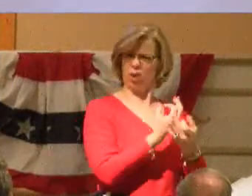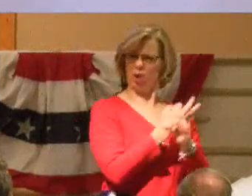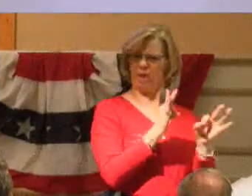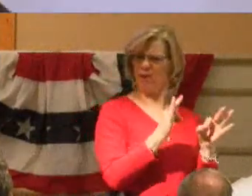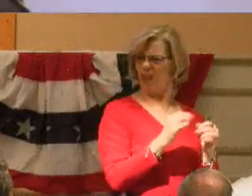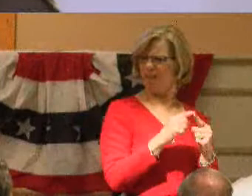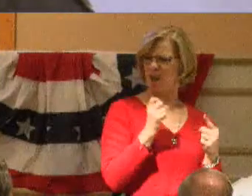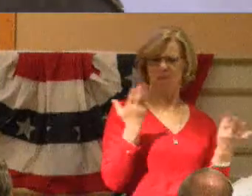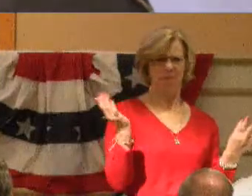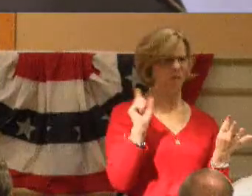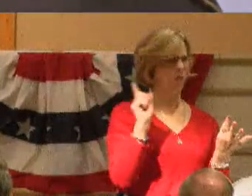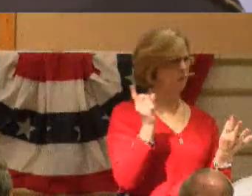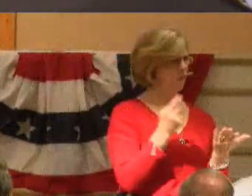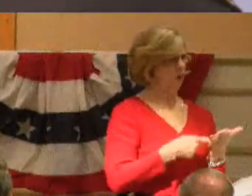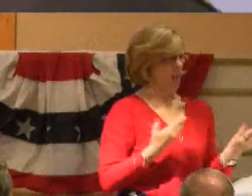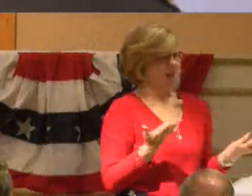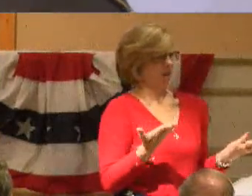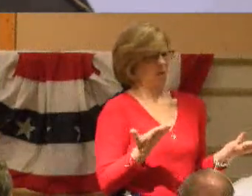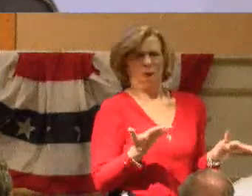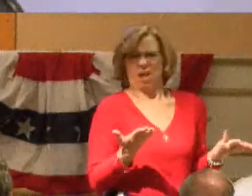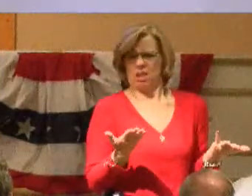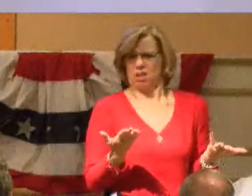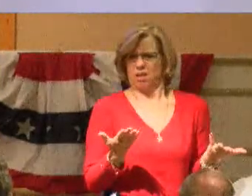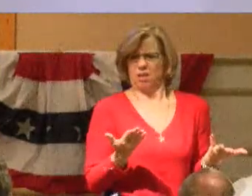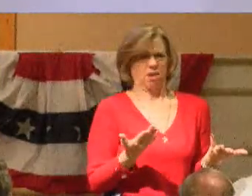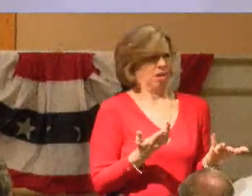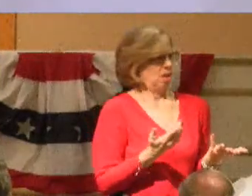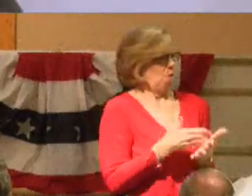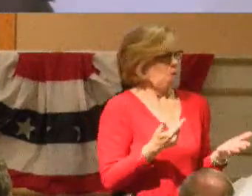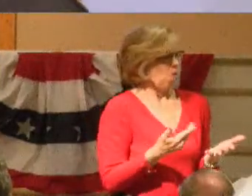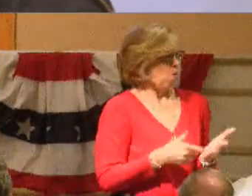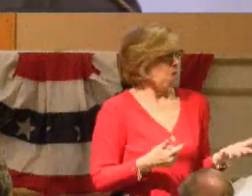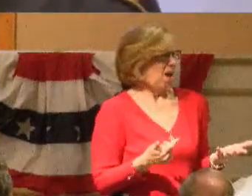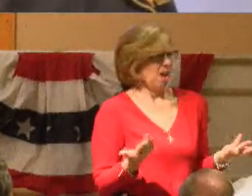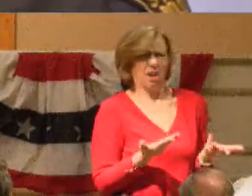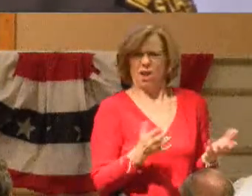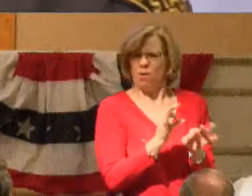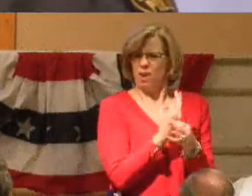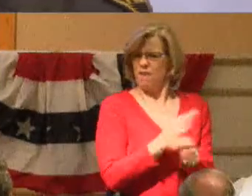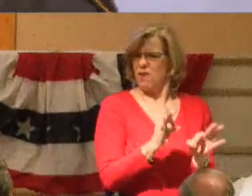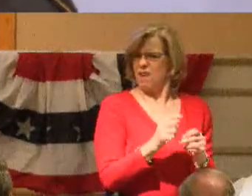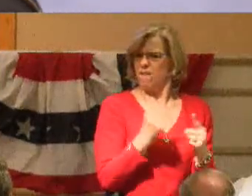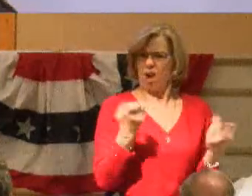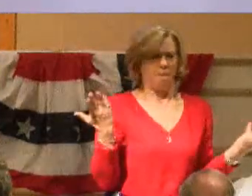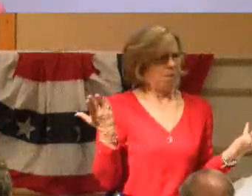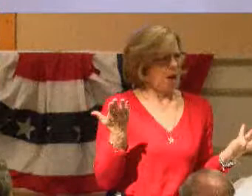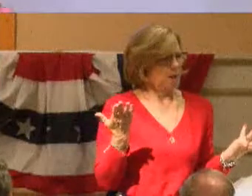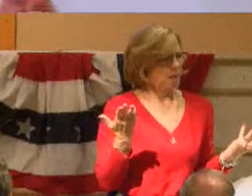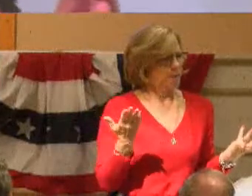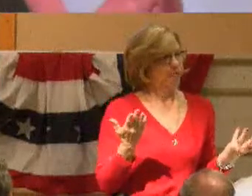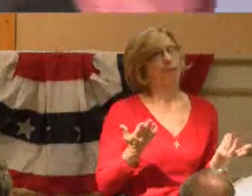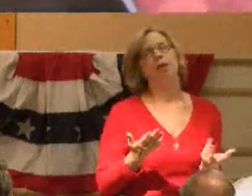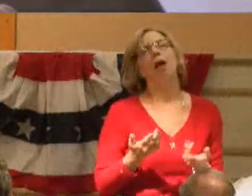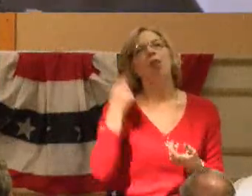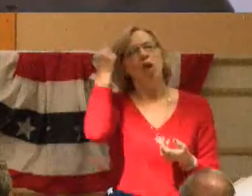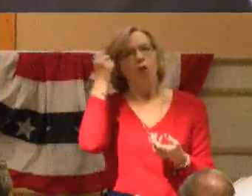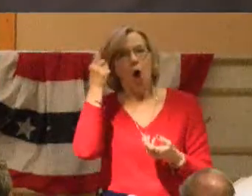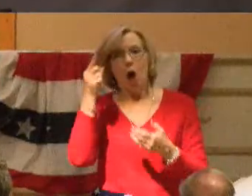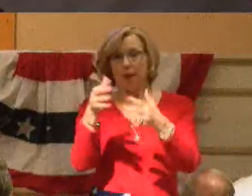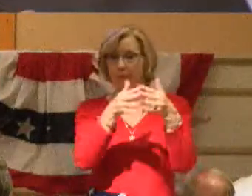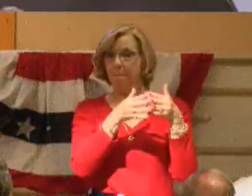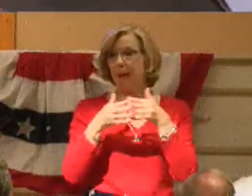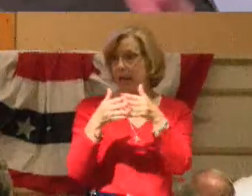ago. America the free. So what are we freed from? With America in mind, we were freed from acts of